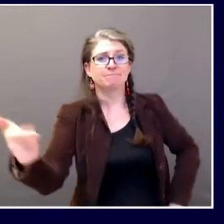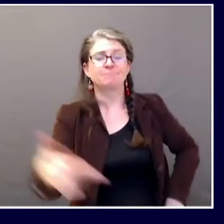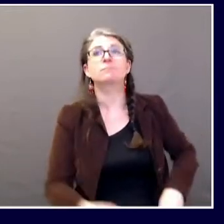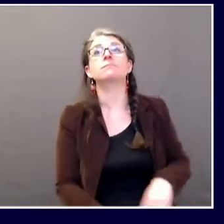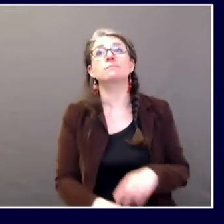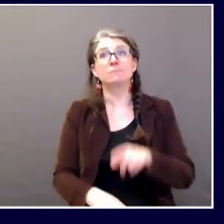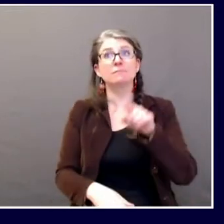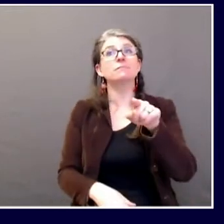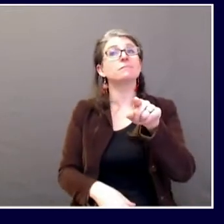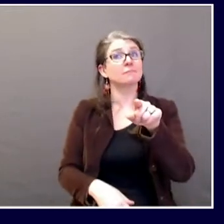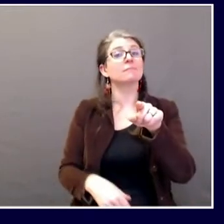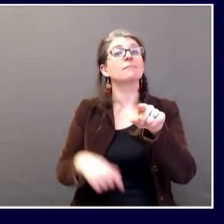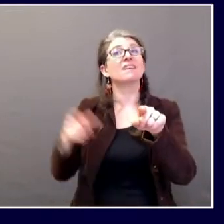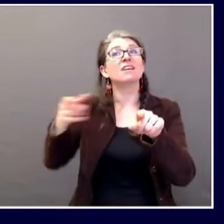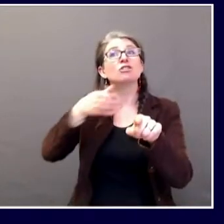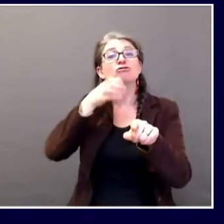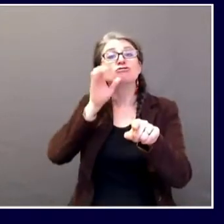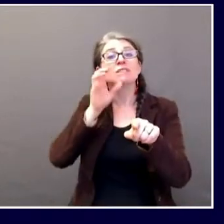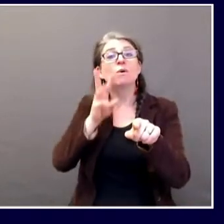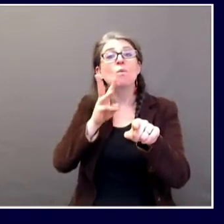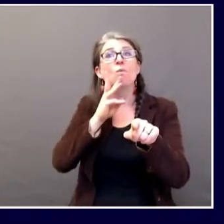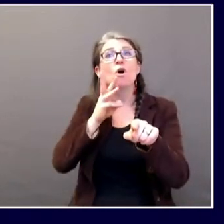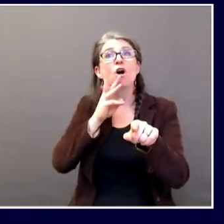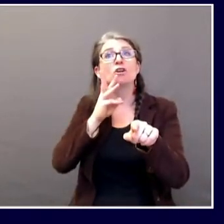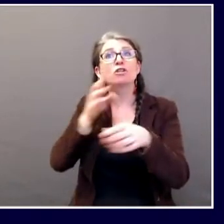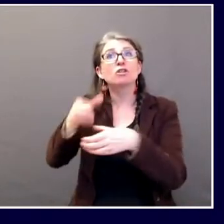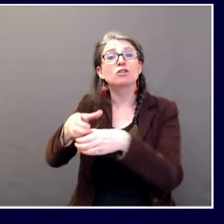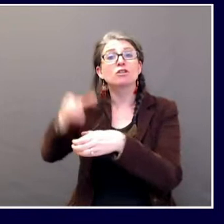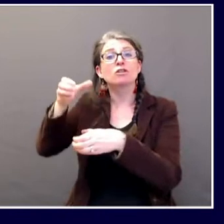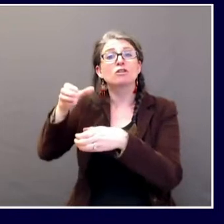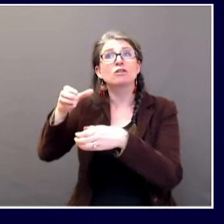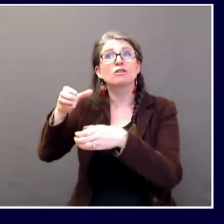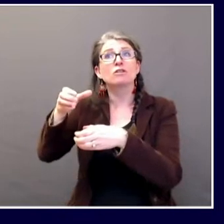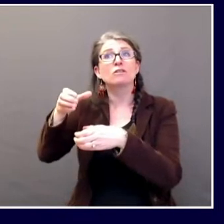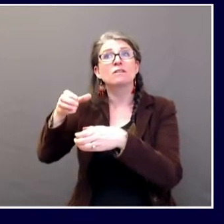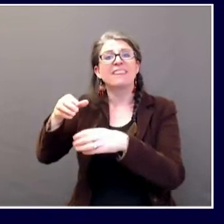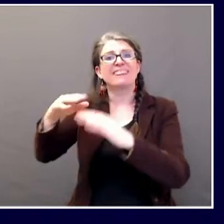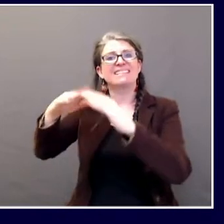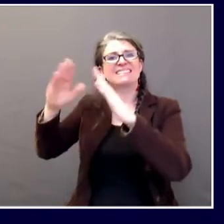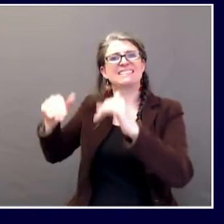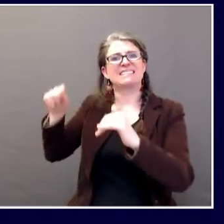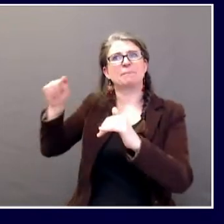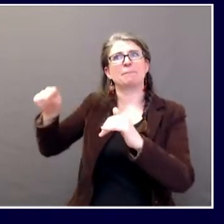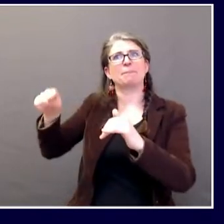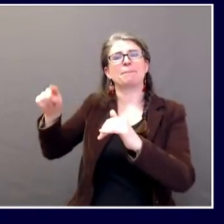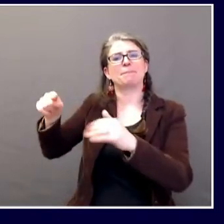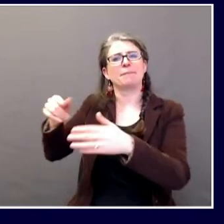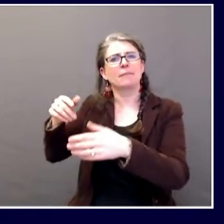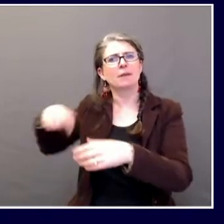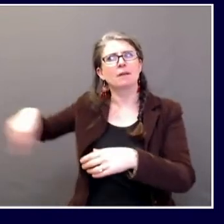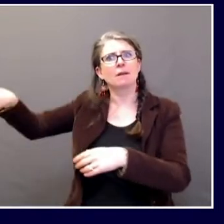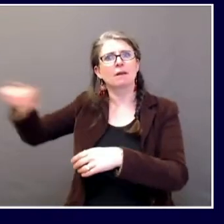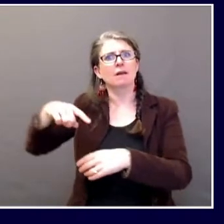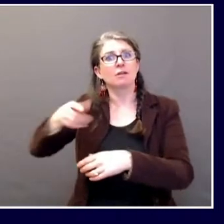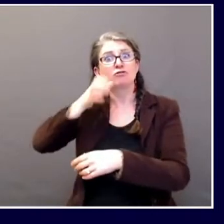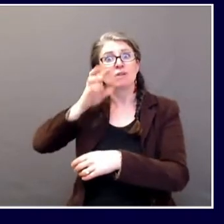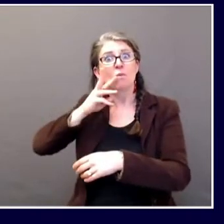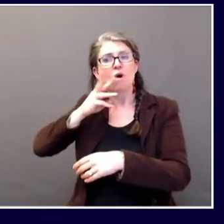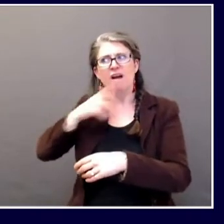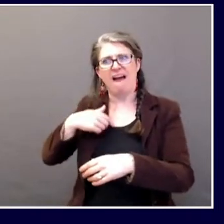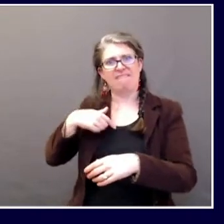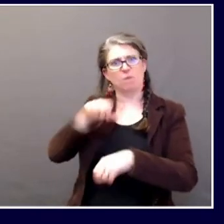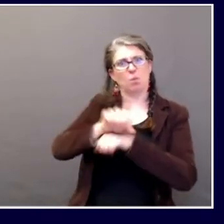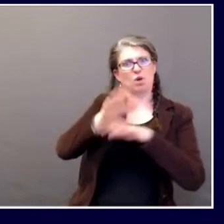workers get a higher priority for vaccinations because they say those systems are essential to public health and safety, and that people being sick